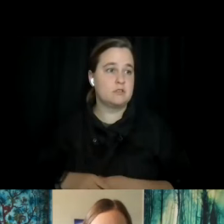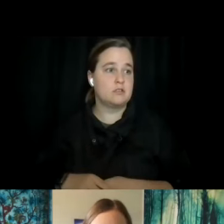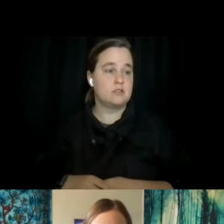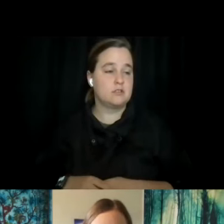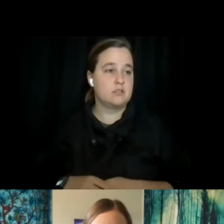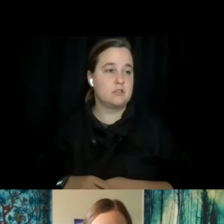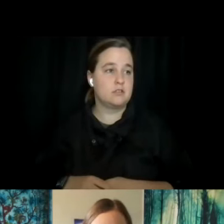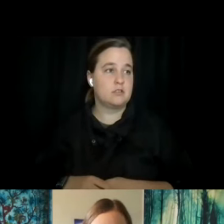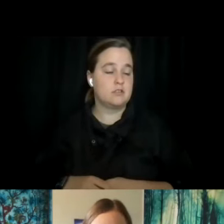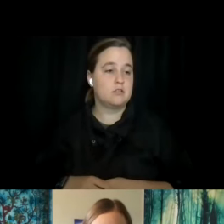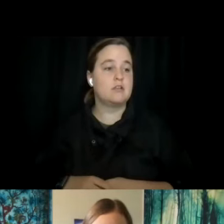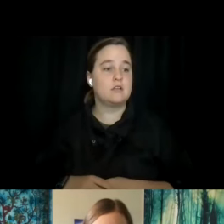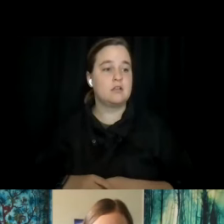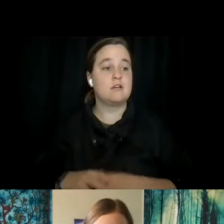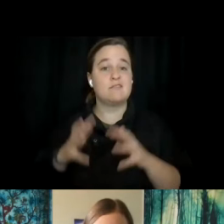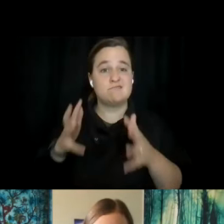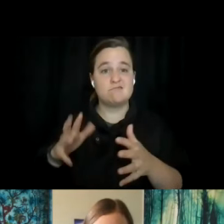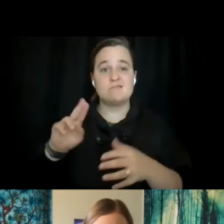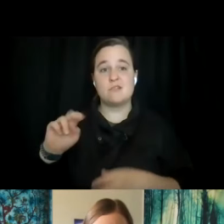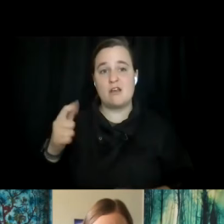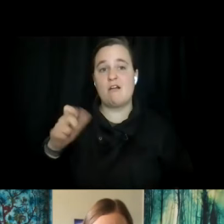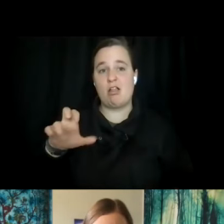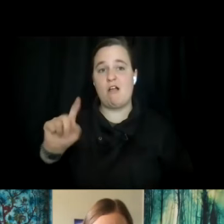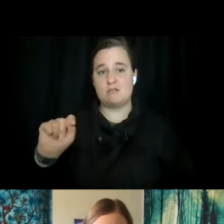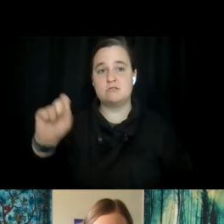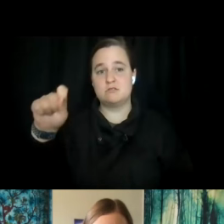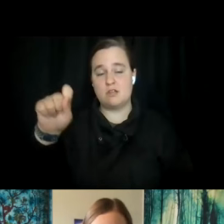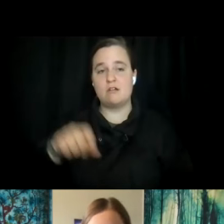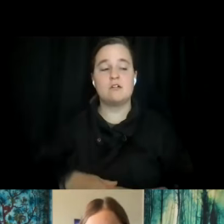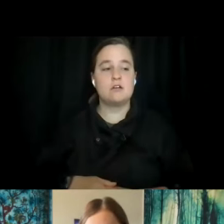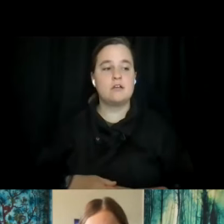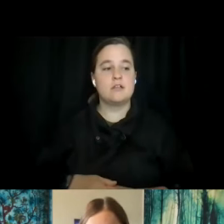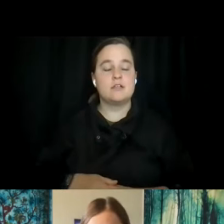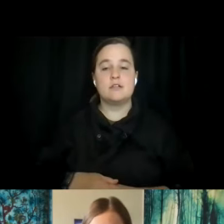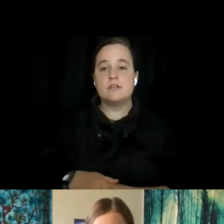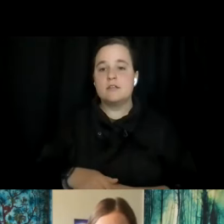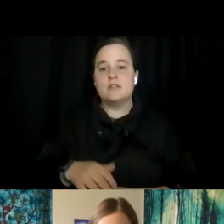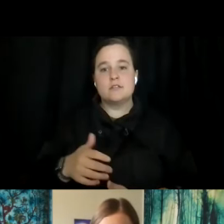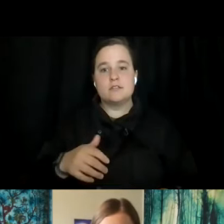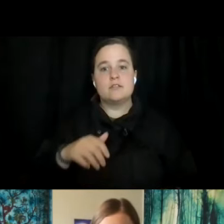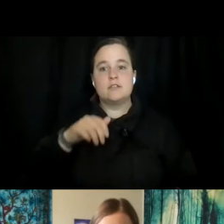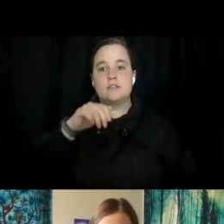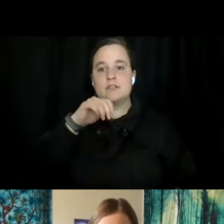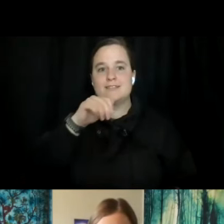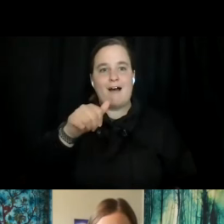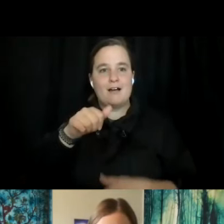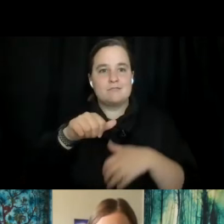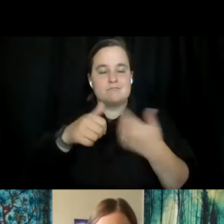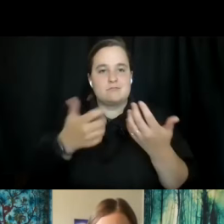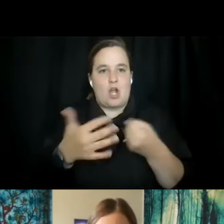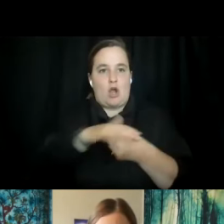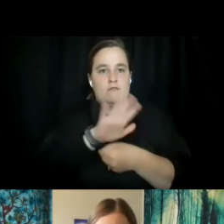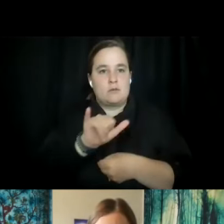Neglect. Yeah, that's also a really big thing in which it doesn't necessarily fall under criterion